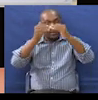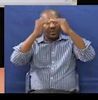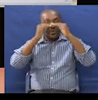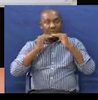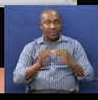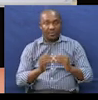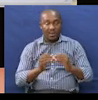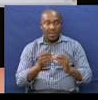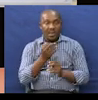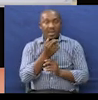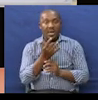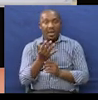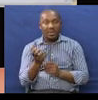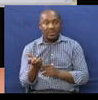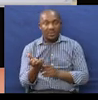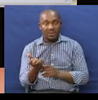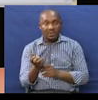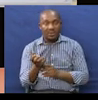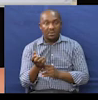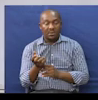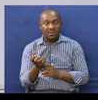types of